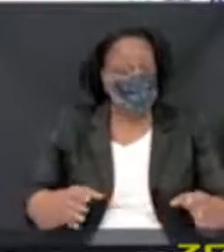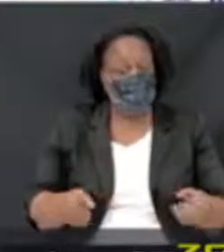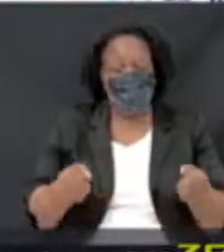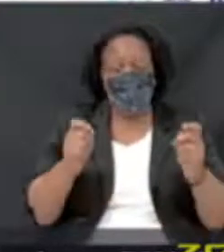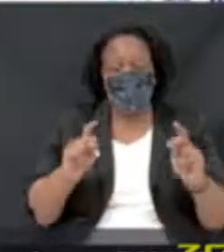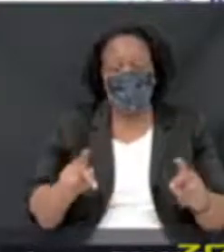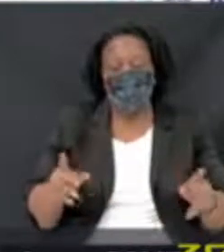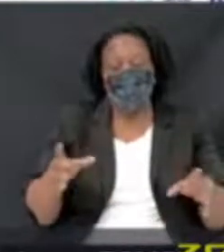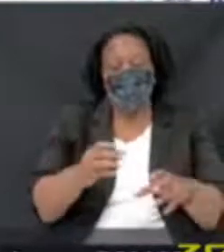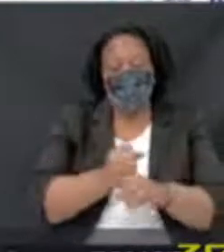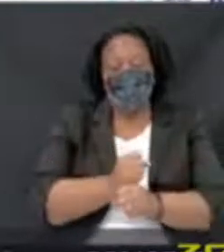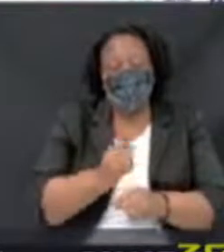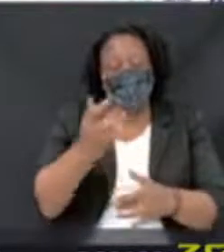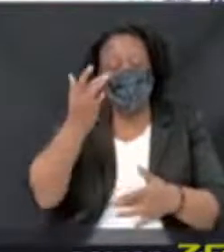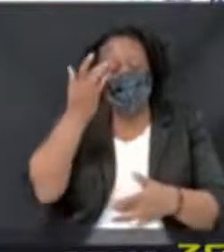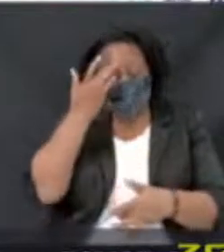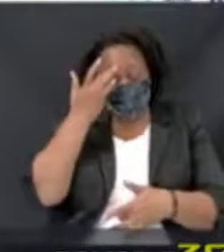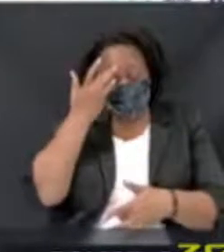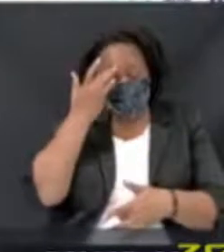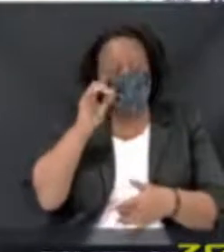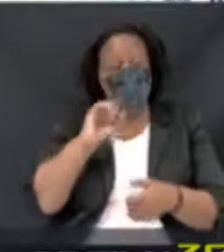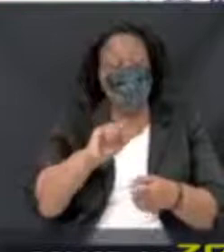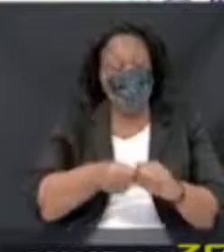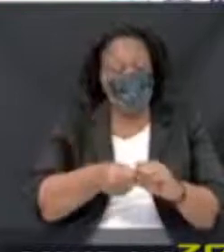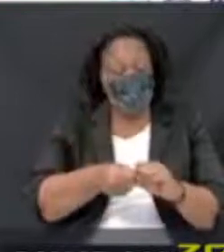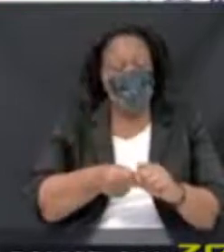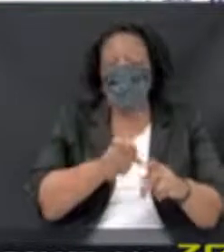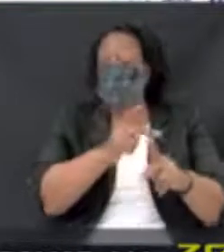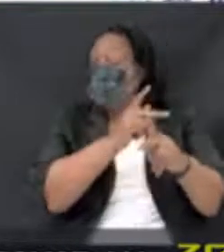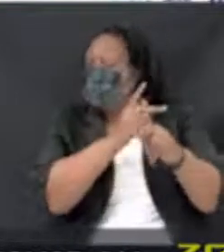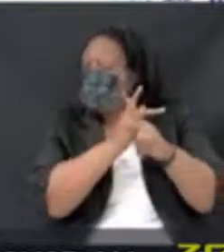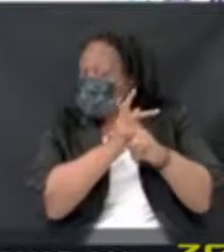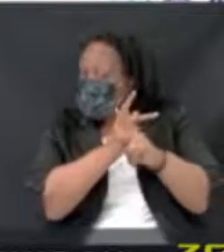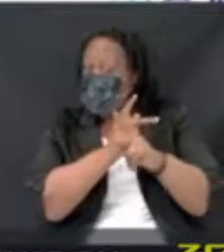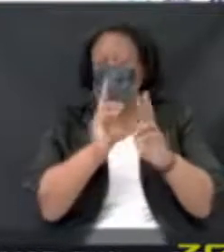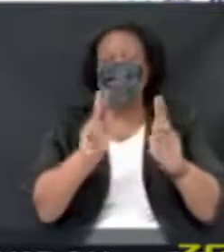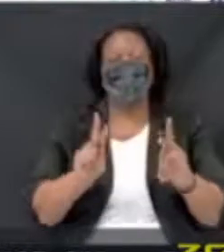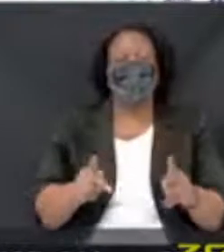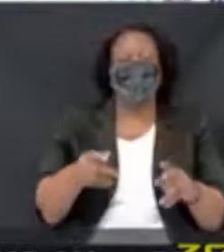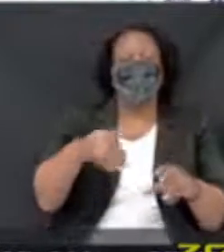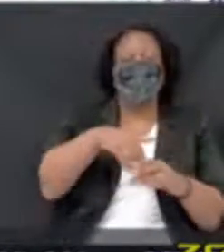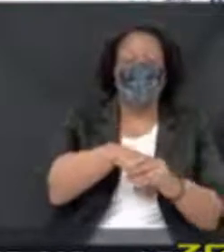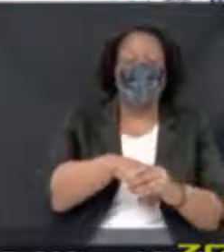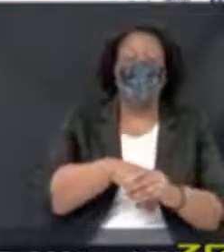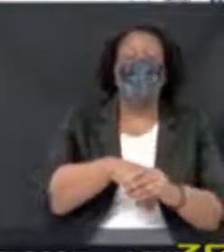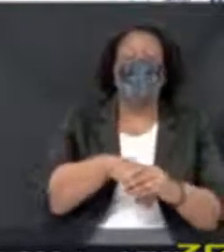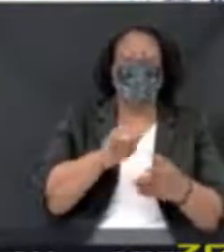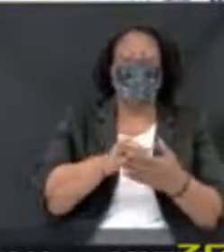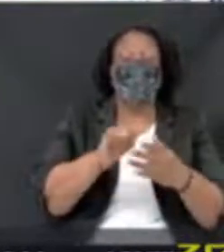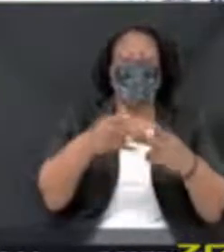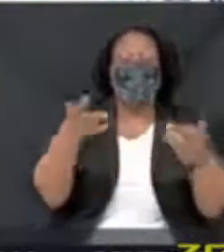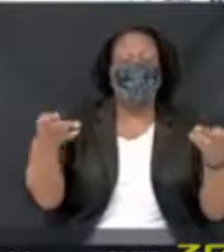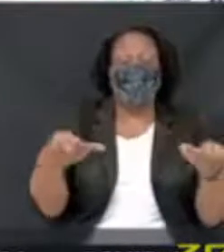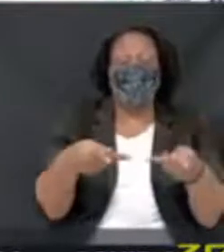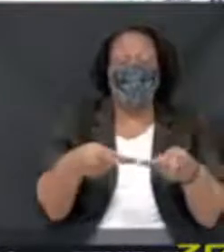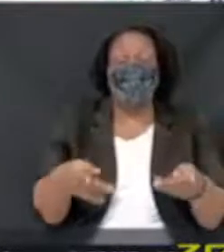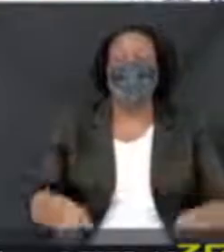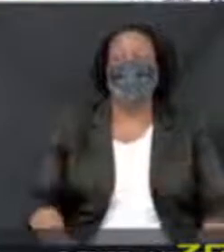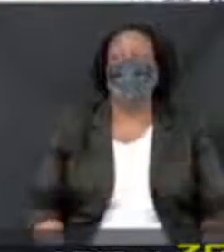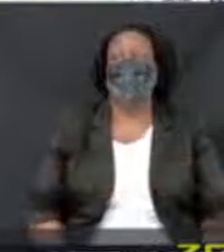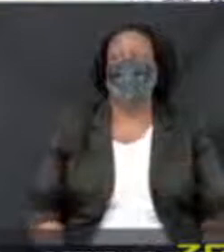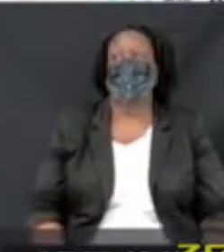attended and are attending. And so what is happening, I think, in terms of Carnival